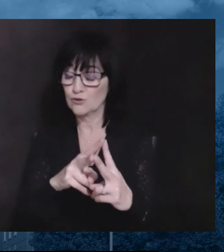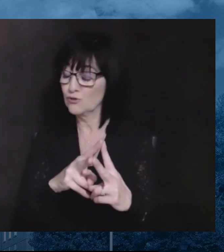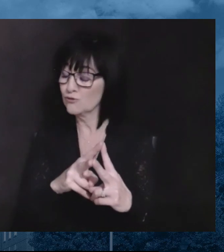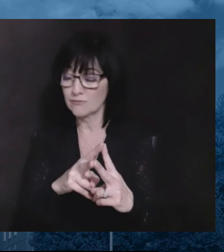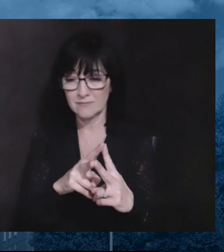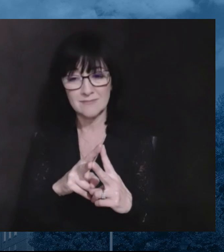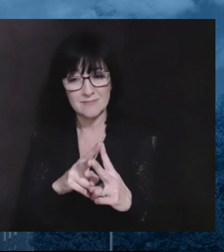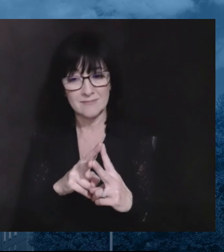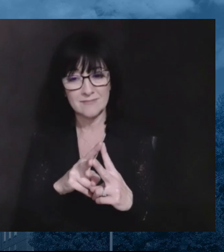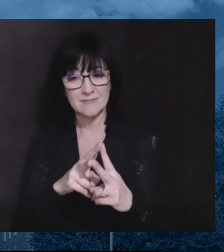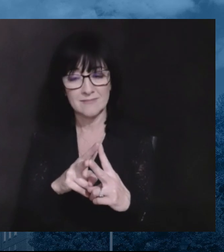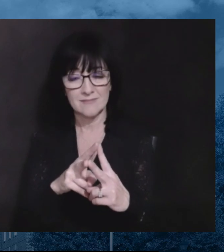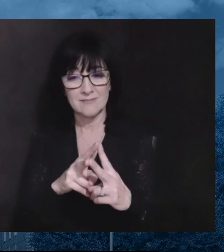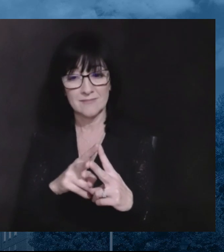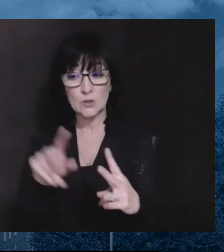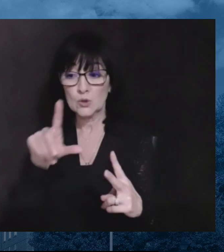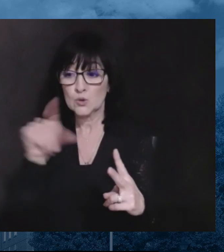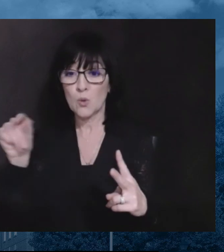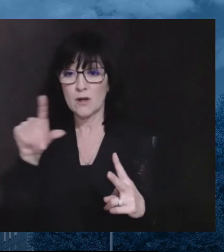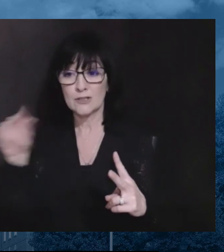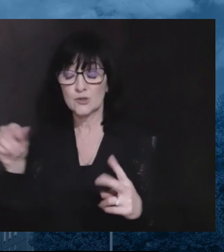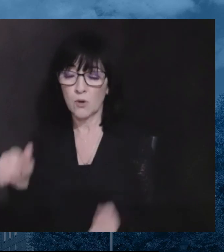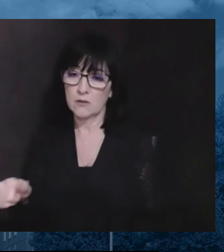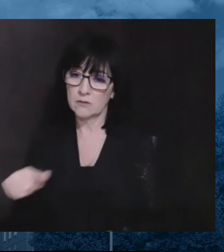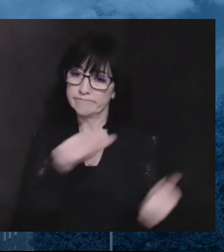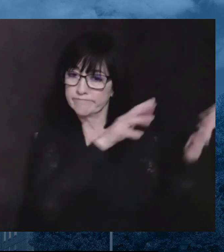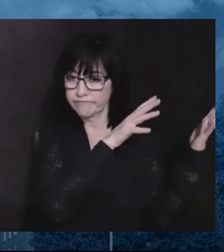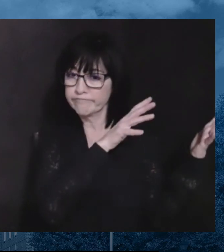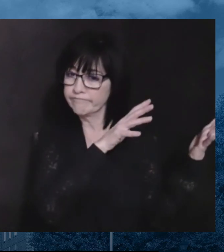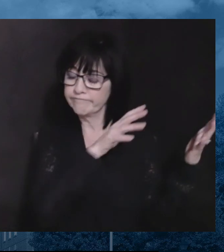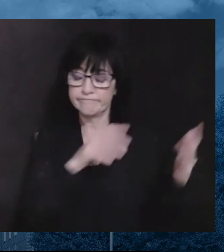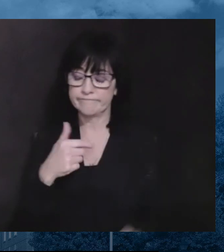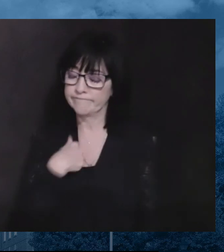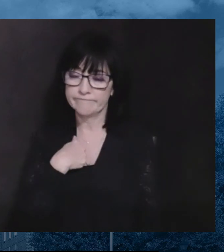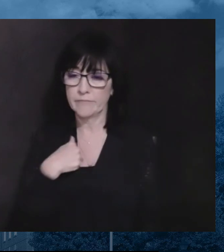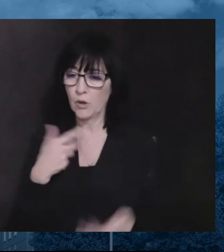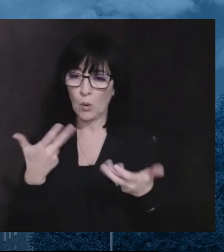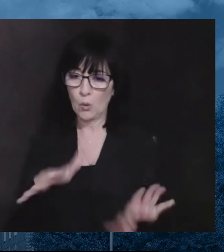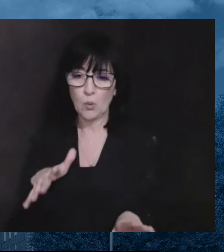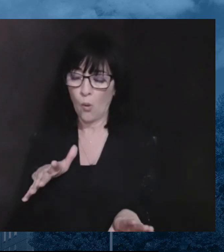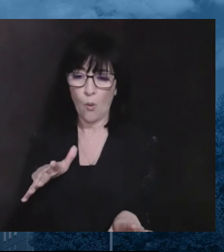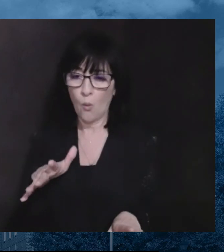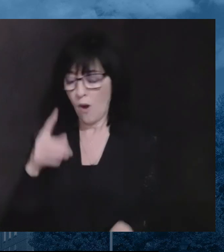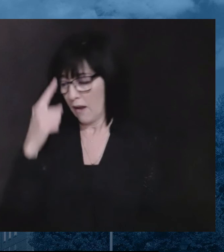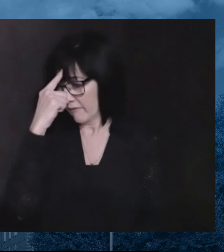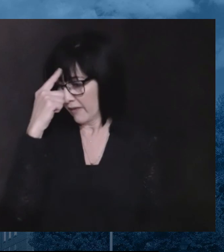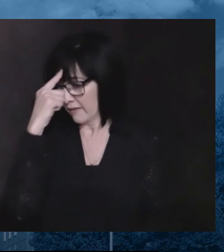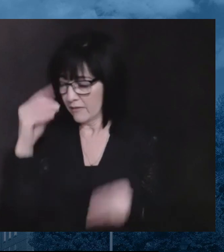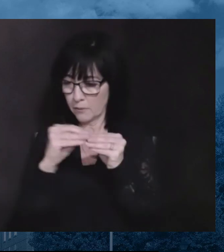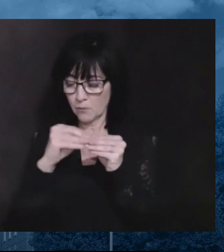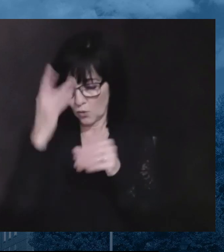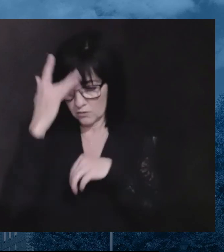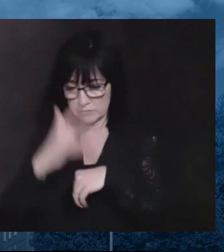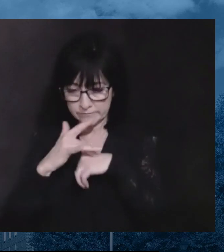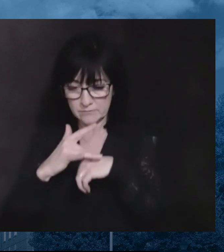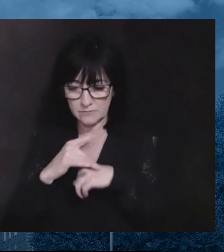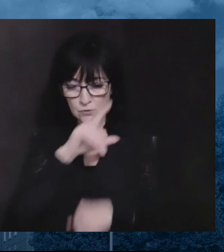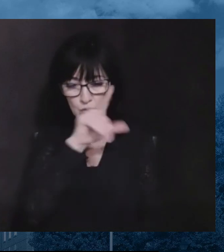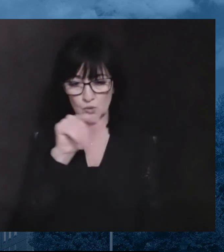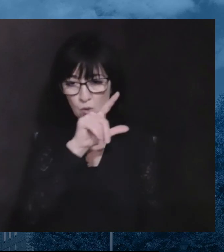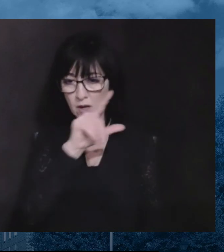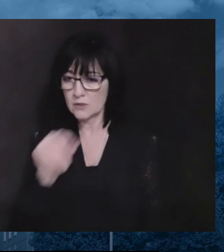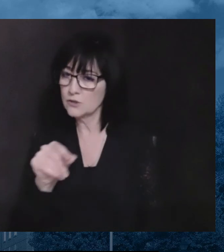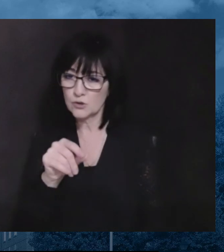2020 behind us. I'd rather not think much about it other than to use it as